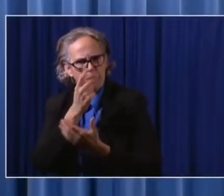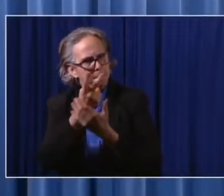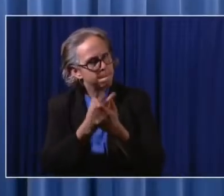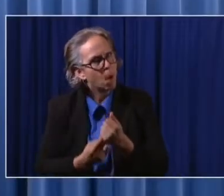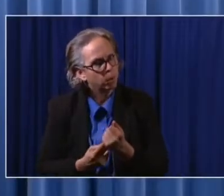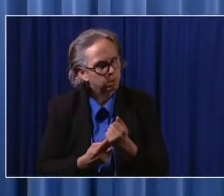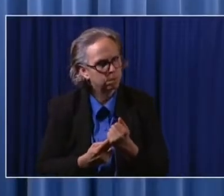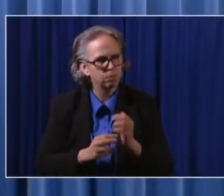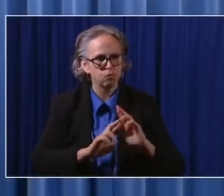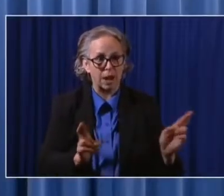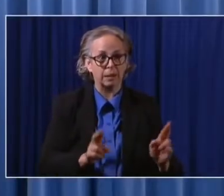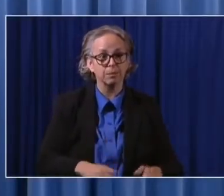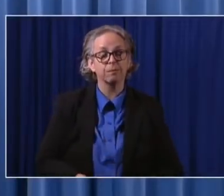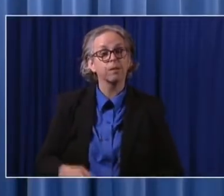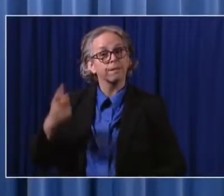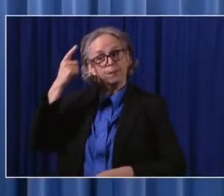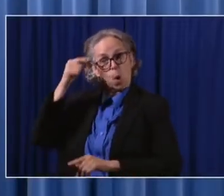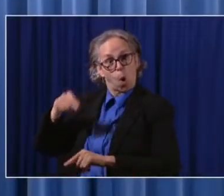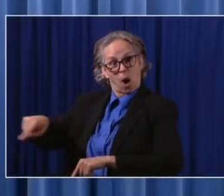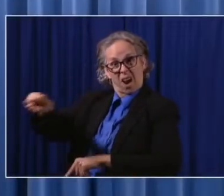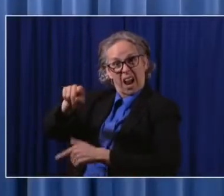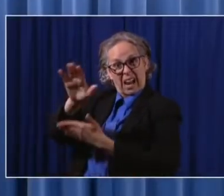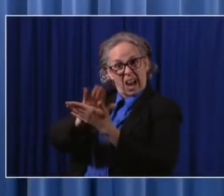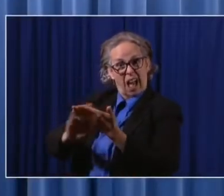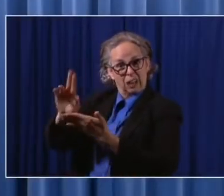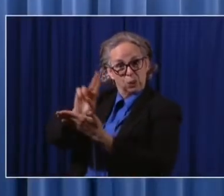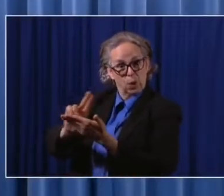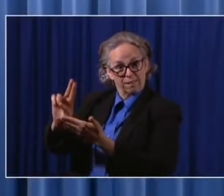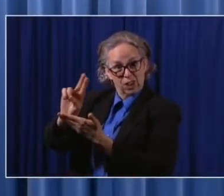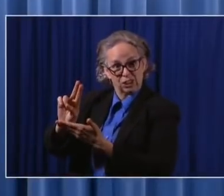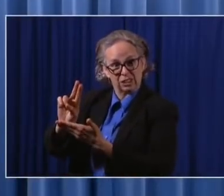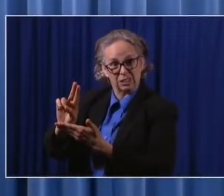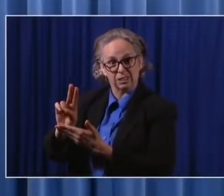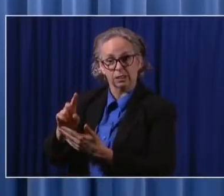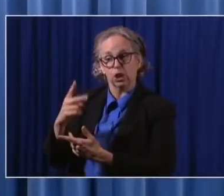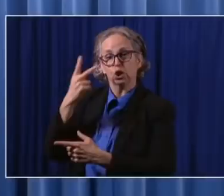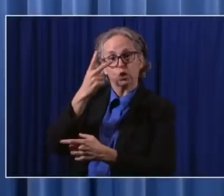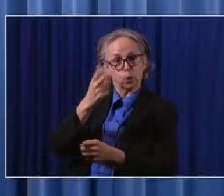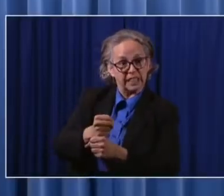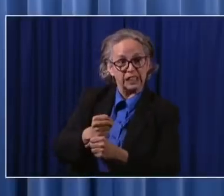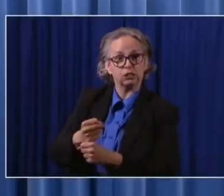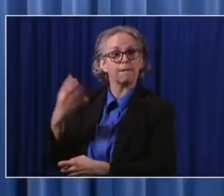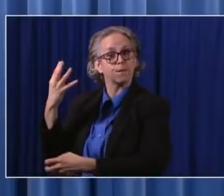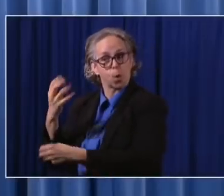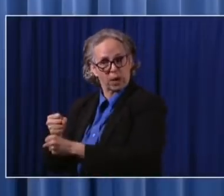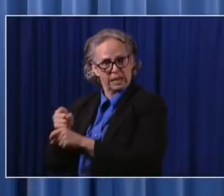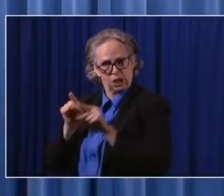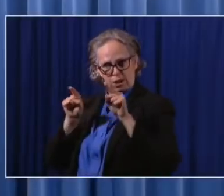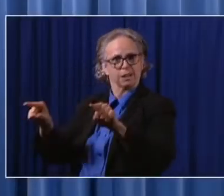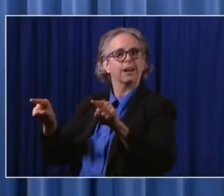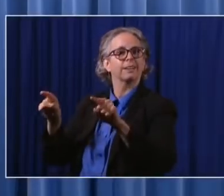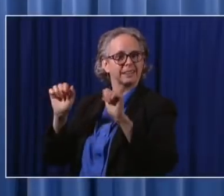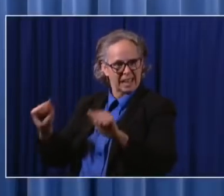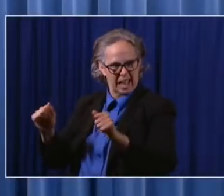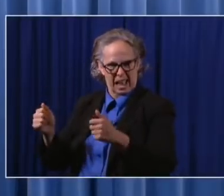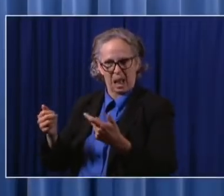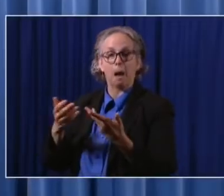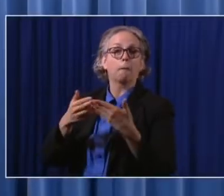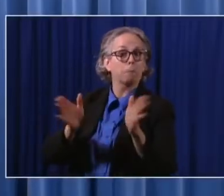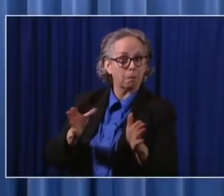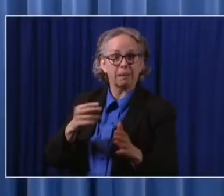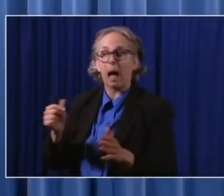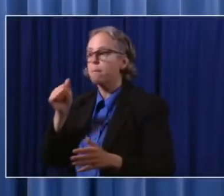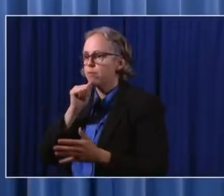available to 2- and 4-year colleges and universities, both public and private, including adult career tech